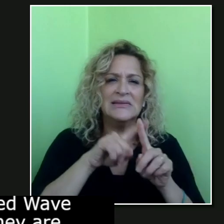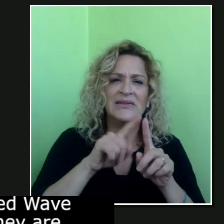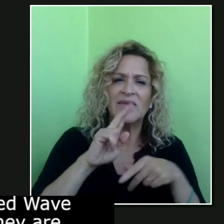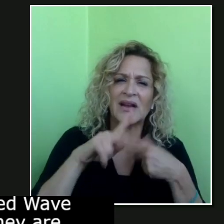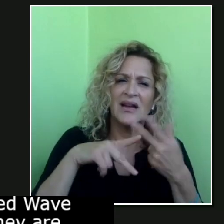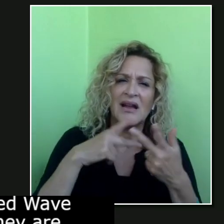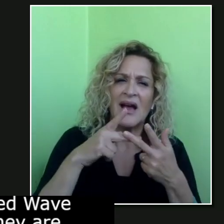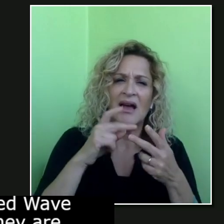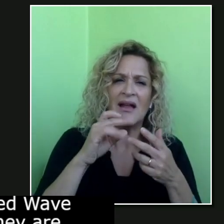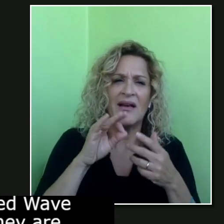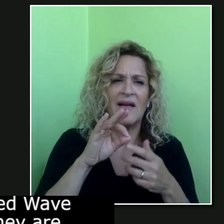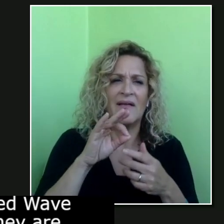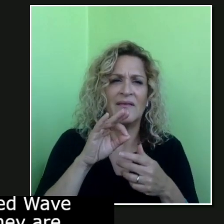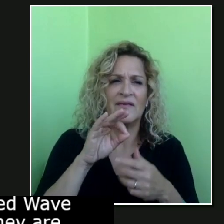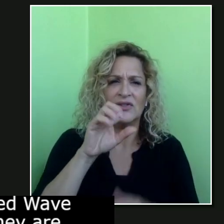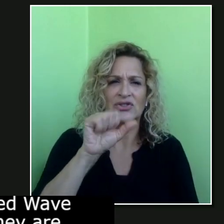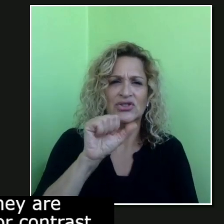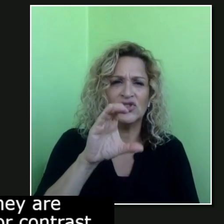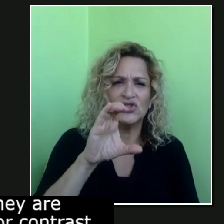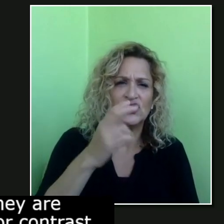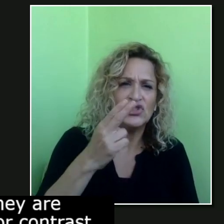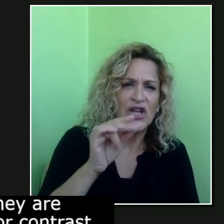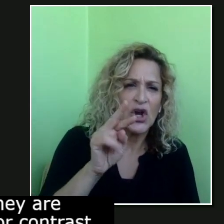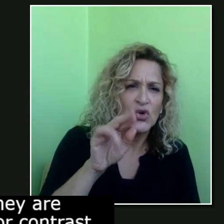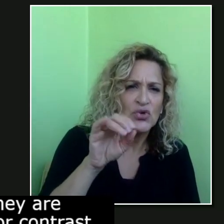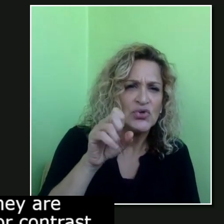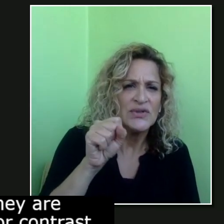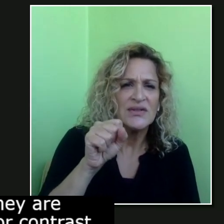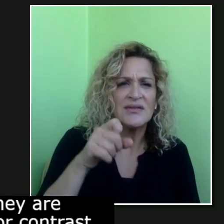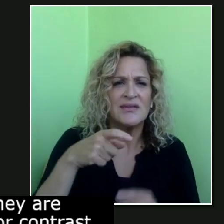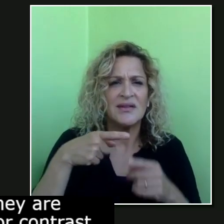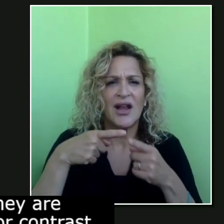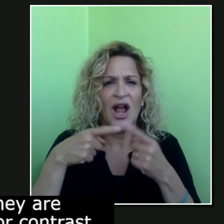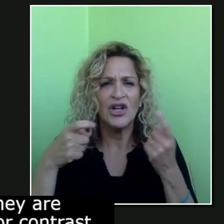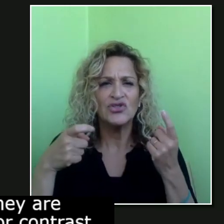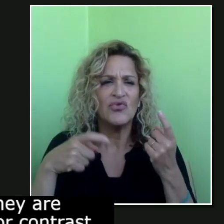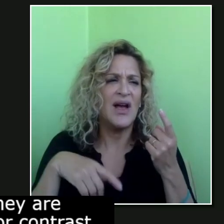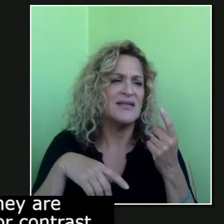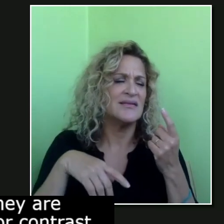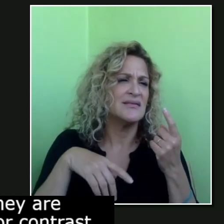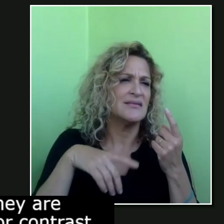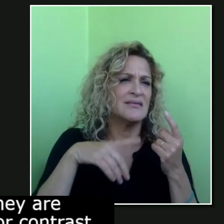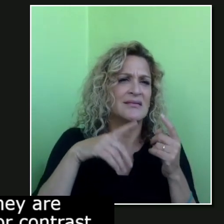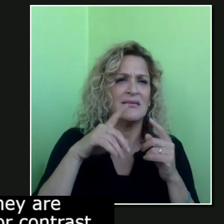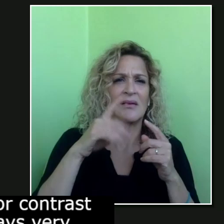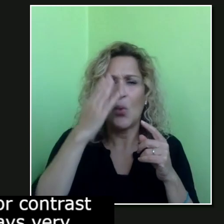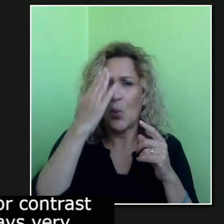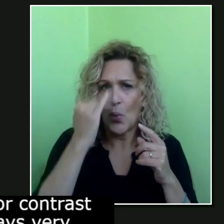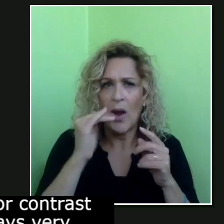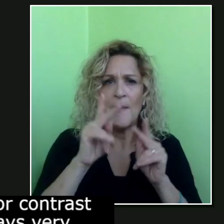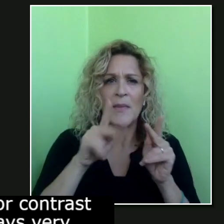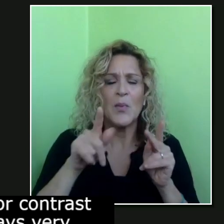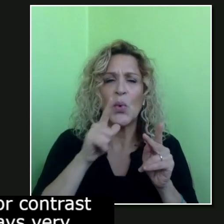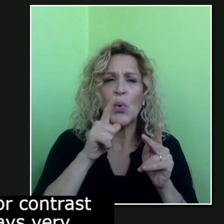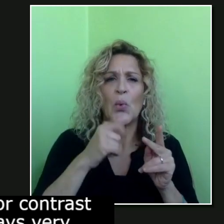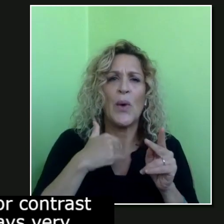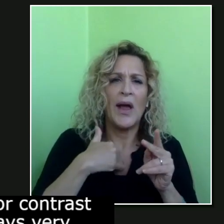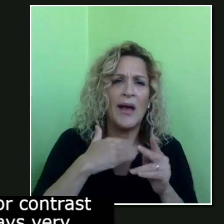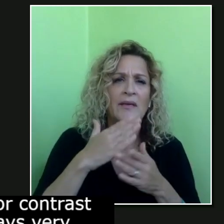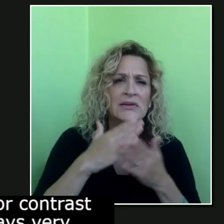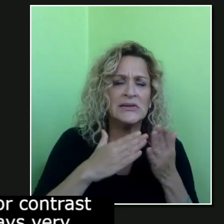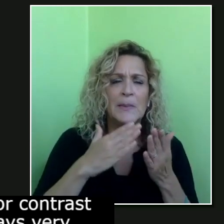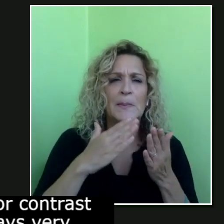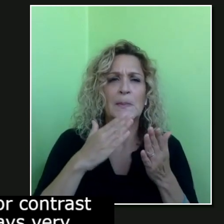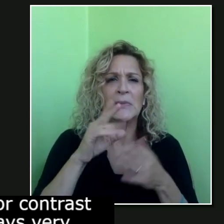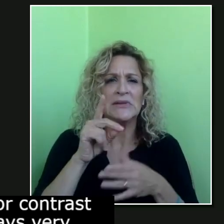because that's always important, especially for those with certain visual disabilities and other and color blindness, as both of my